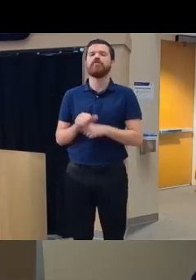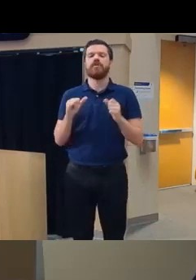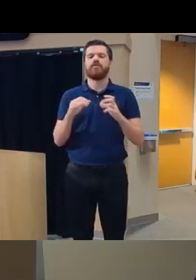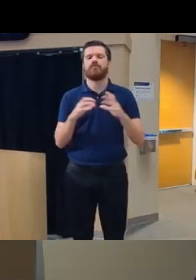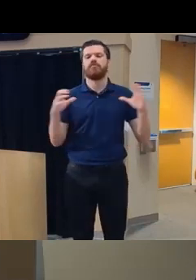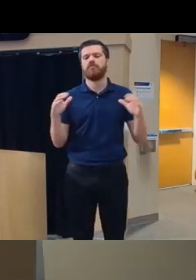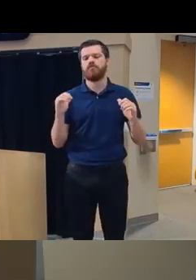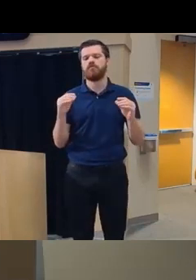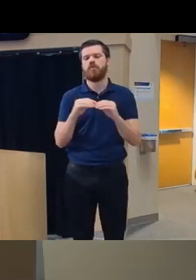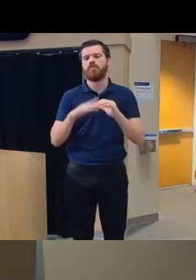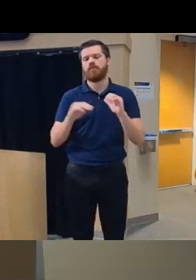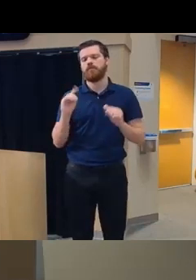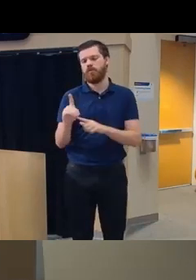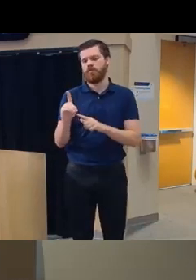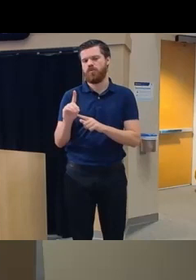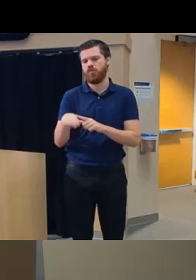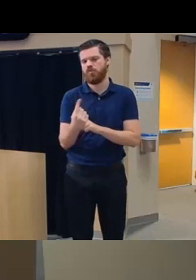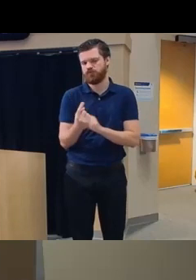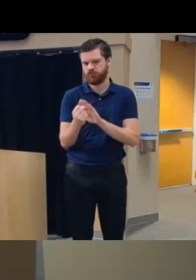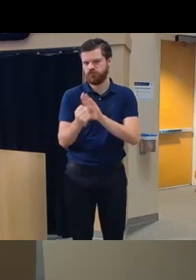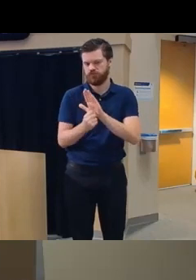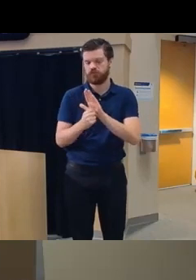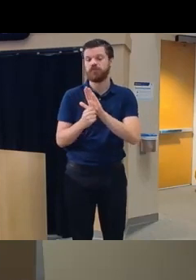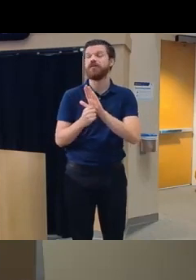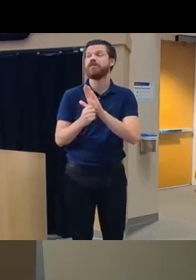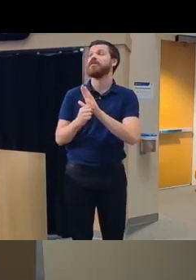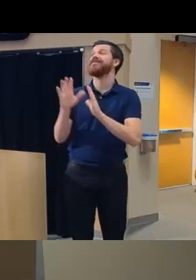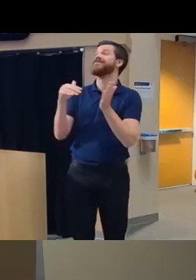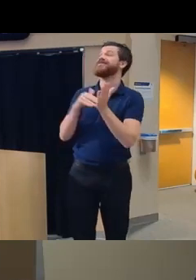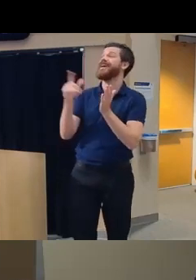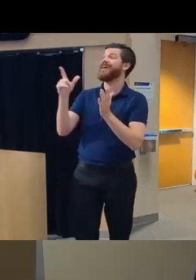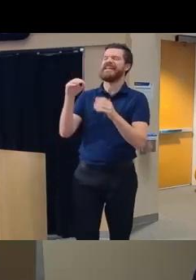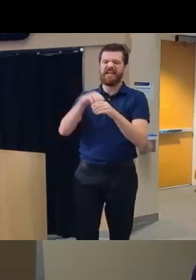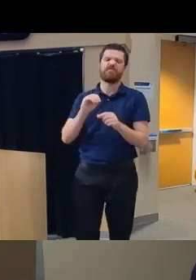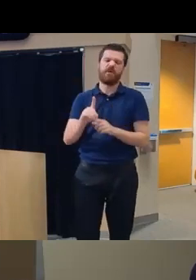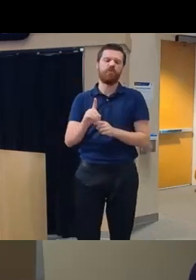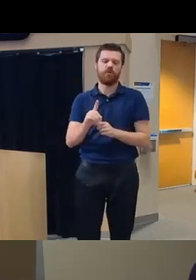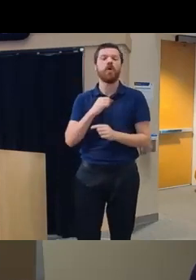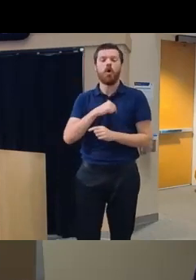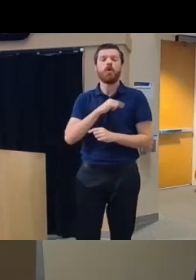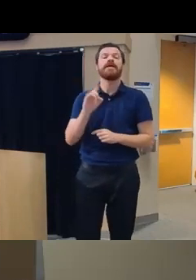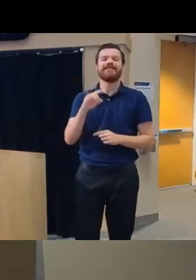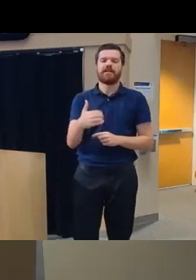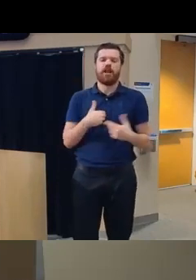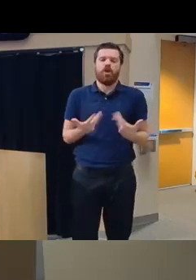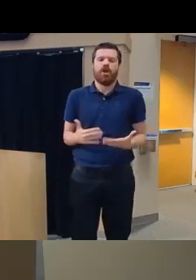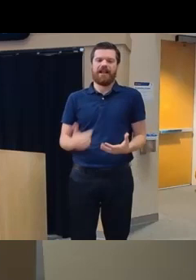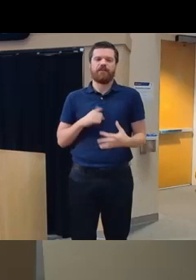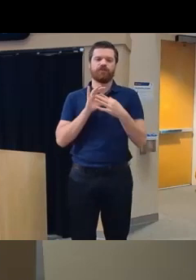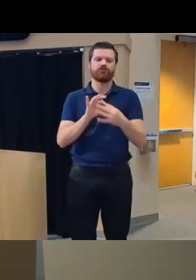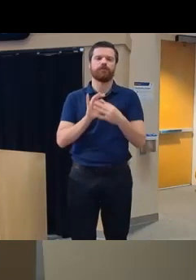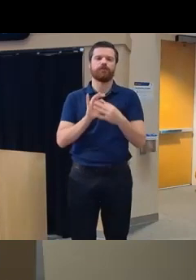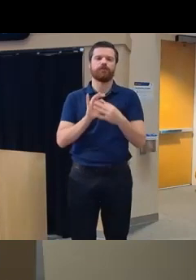Maryland. However, the study you're talking about was in Maryland. And so we did have